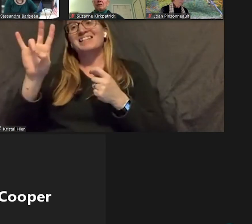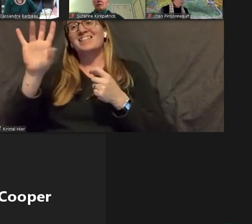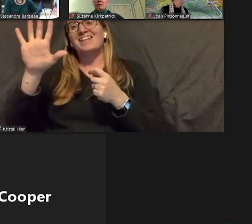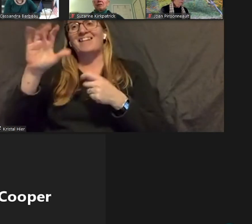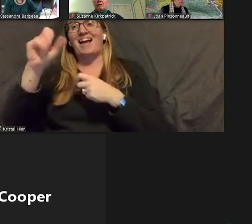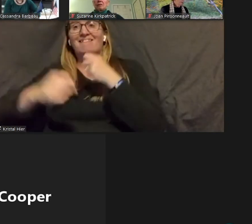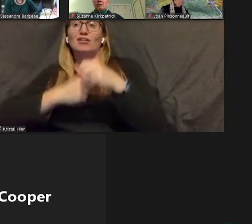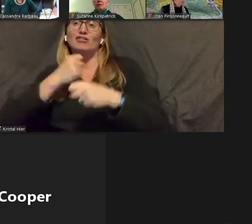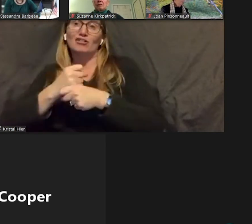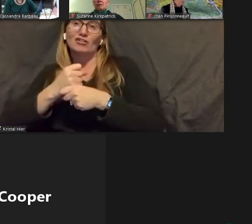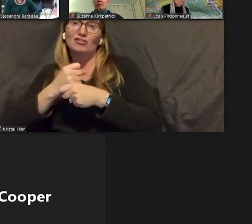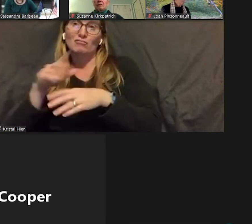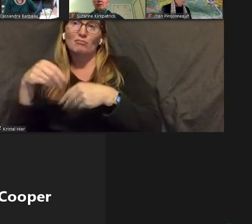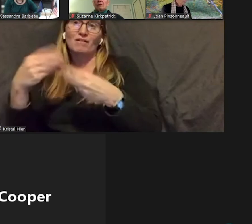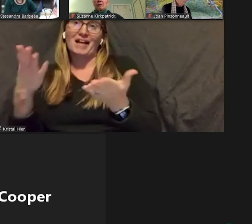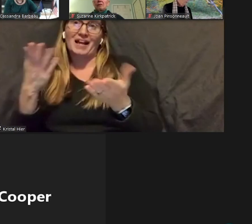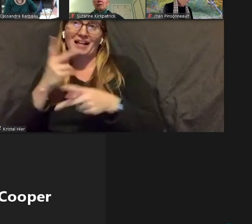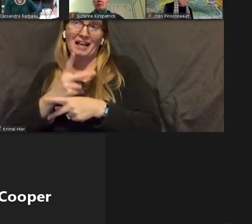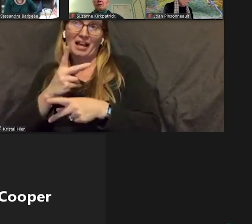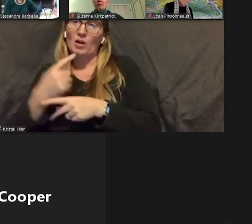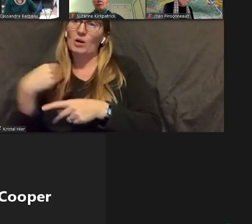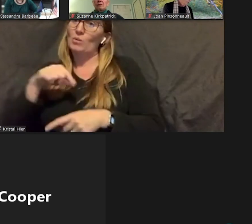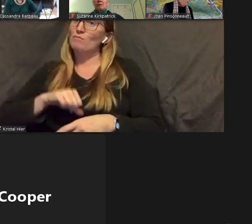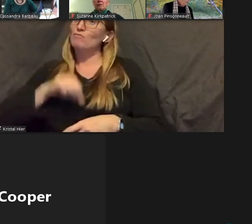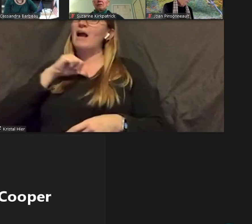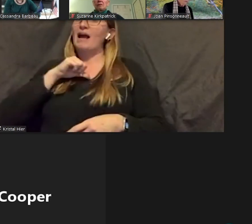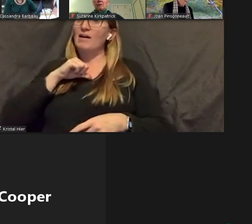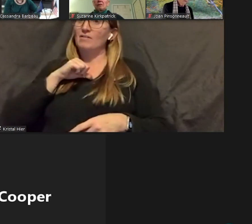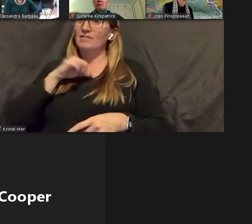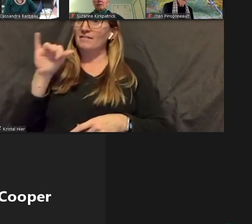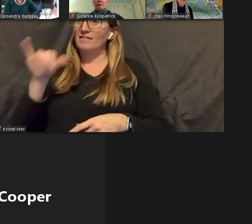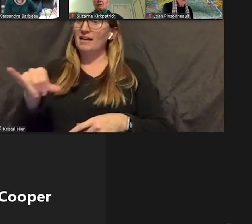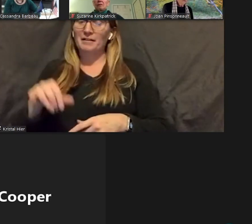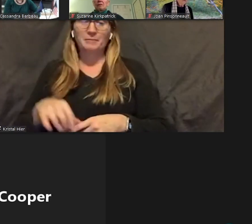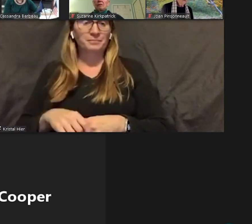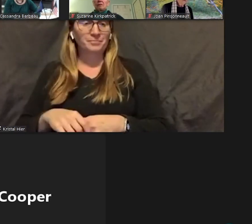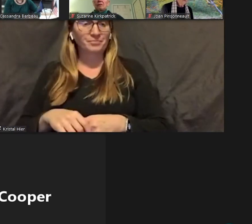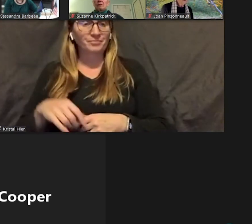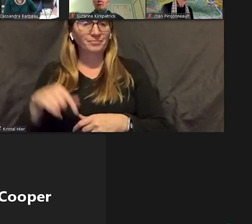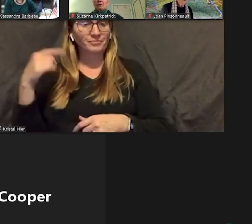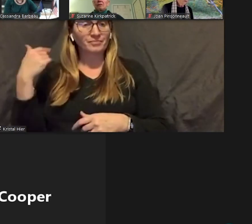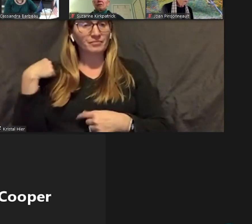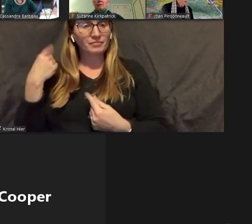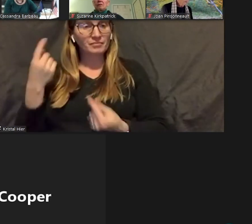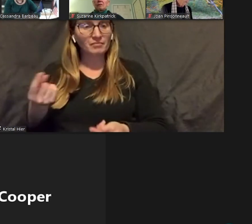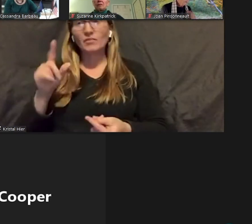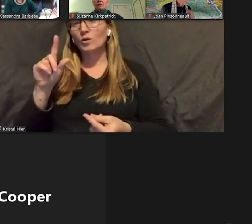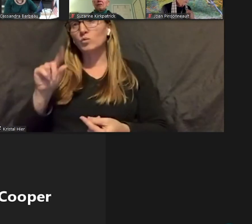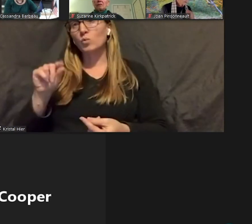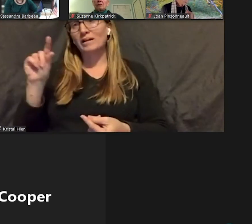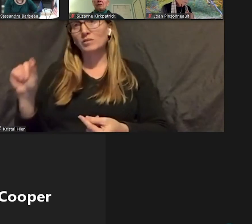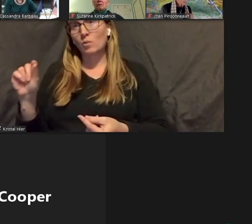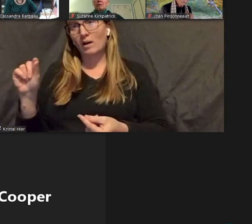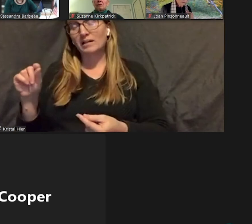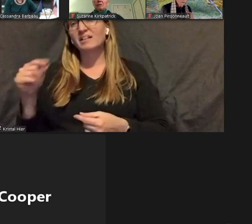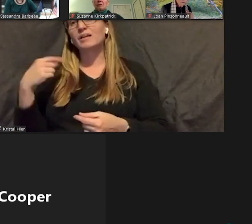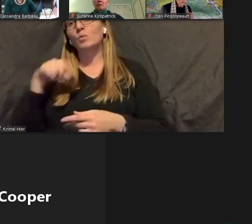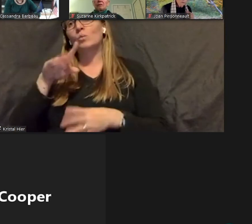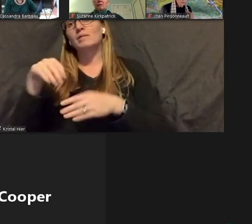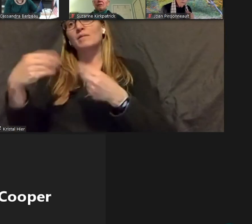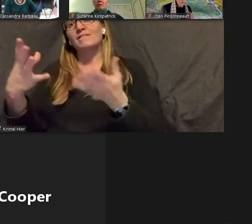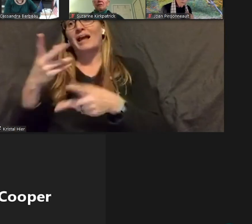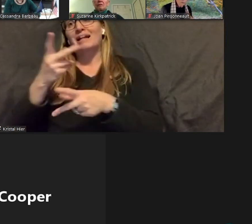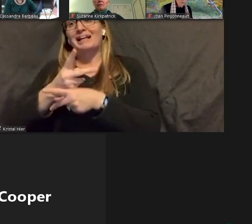and we're very proud of that. In 2020, we provided care ongoing,